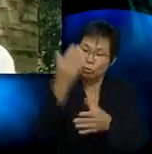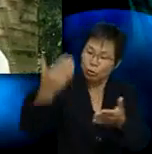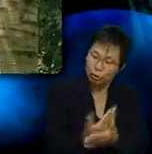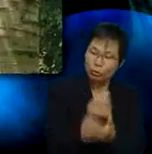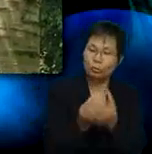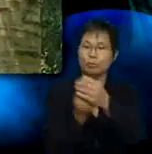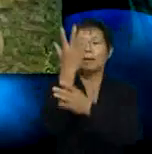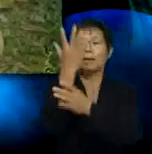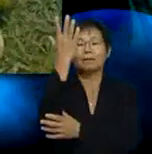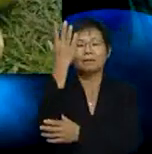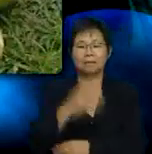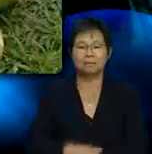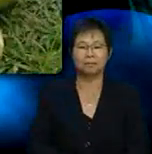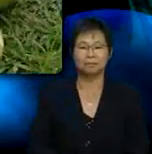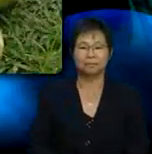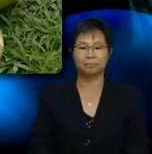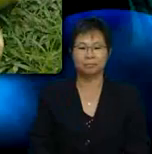new plant.